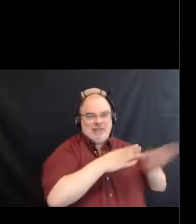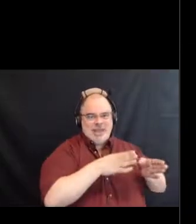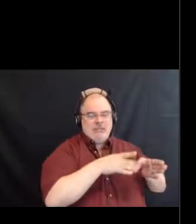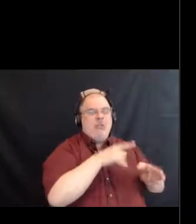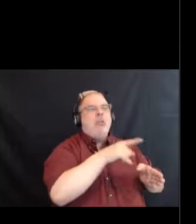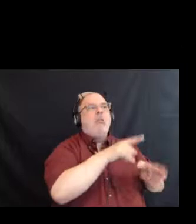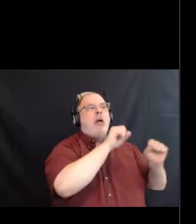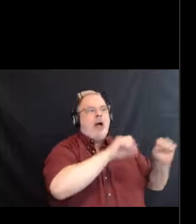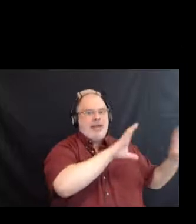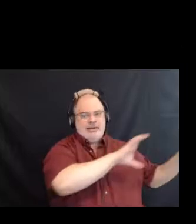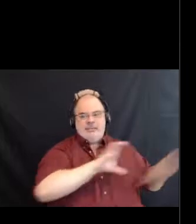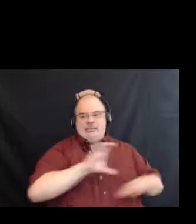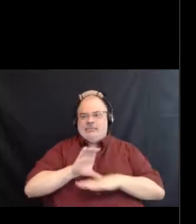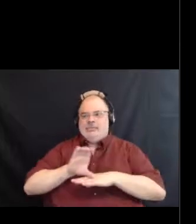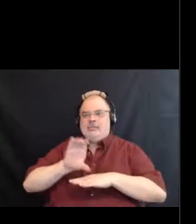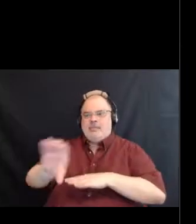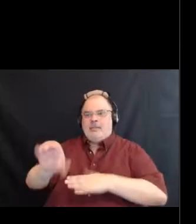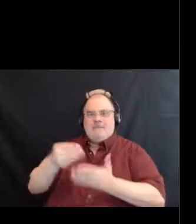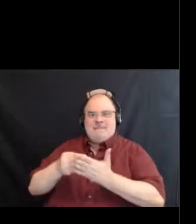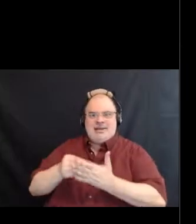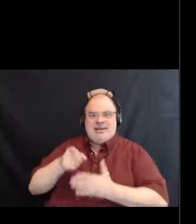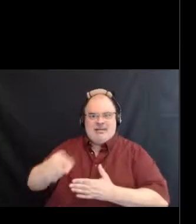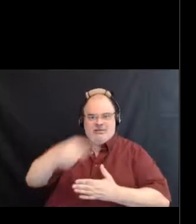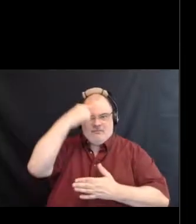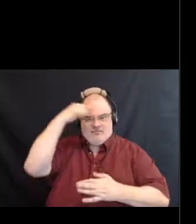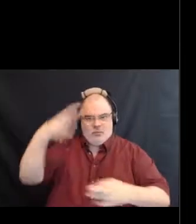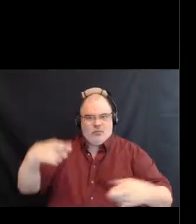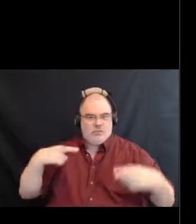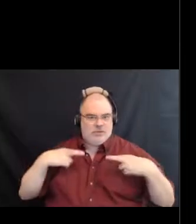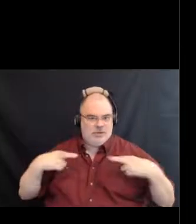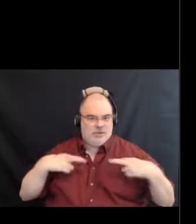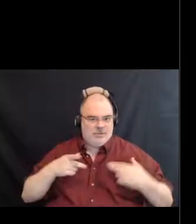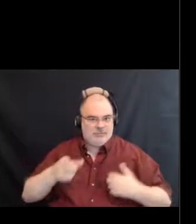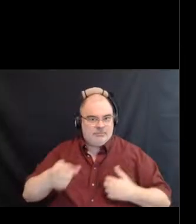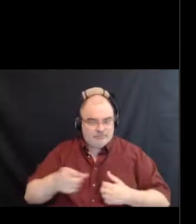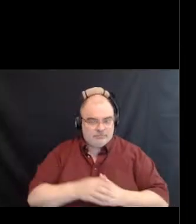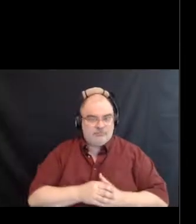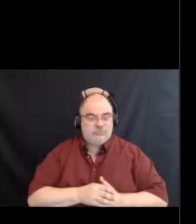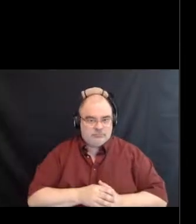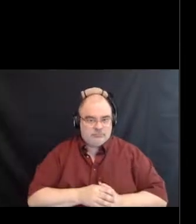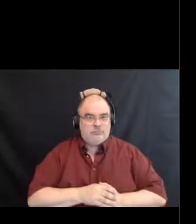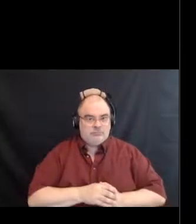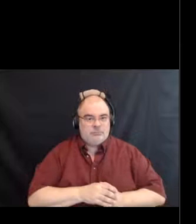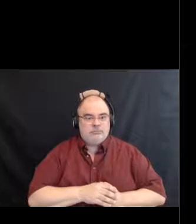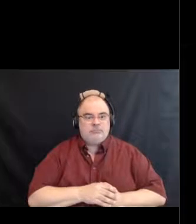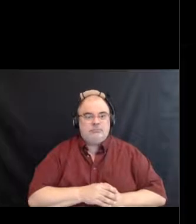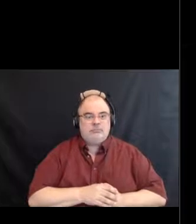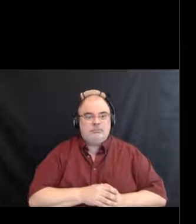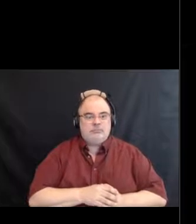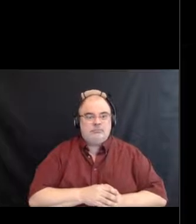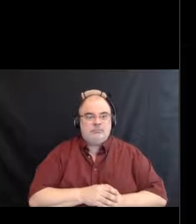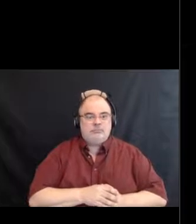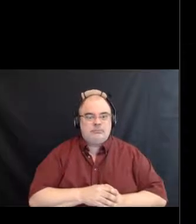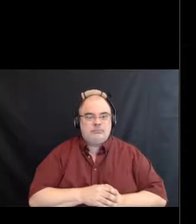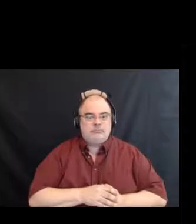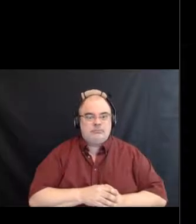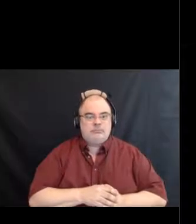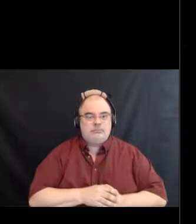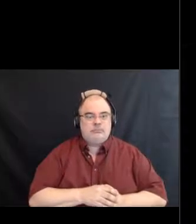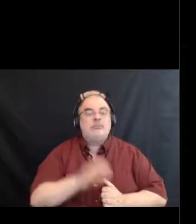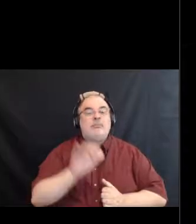benefit of taking advantage of some of the unique benefits of saving for retirement, like the Savers Credit.